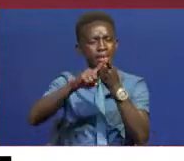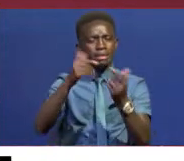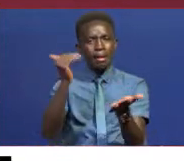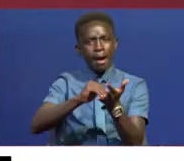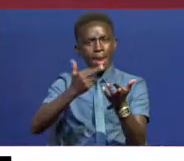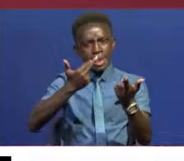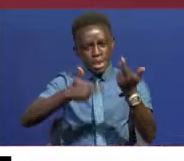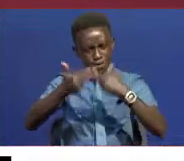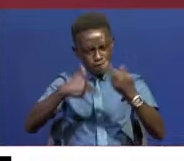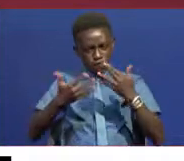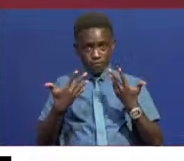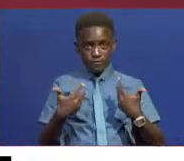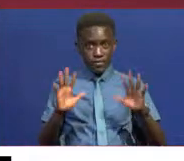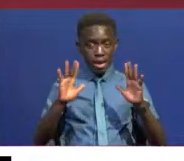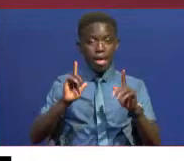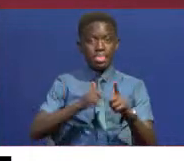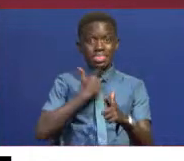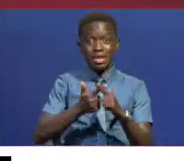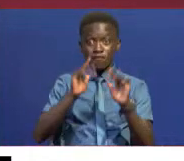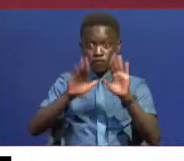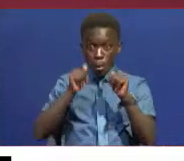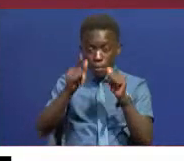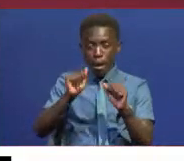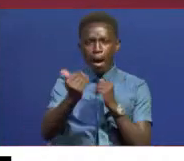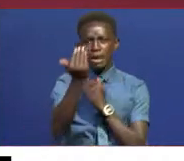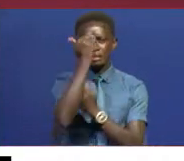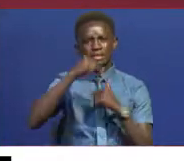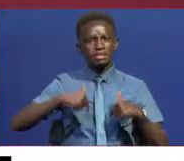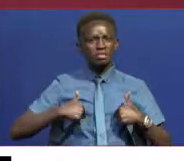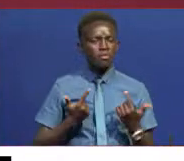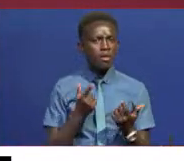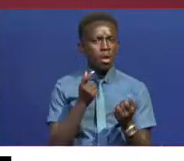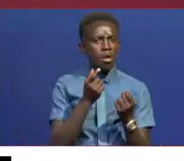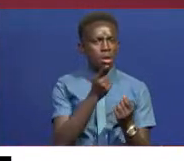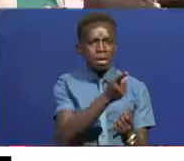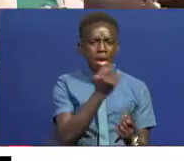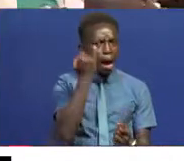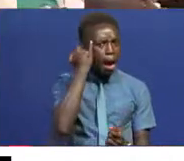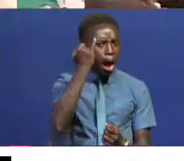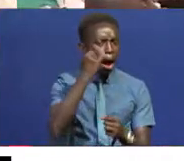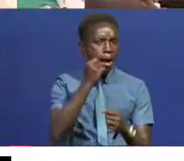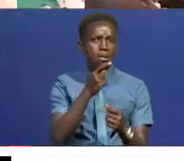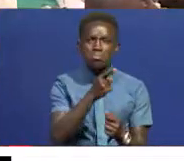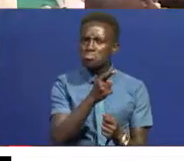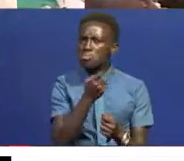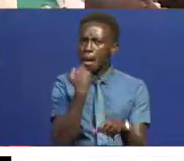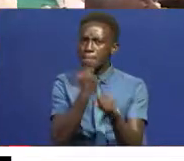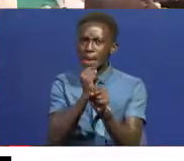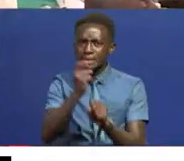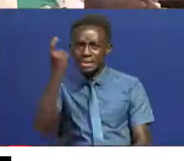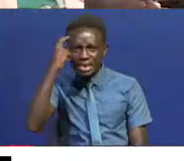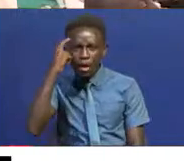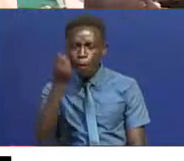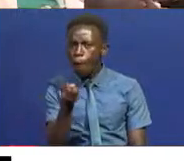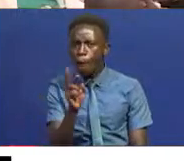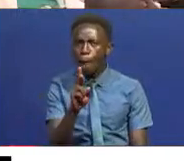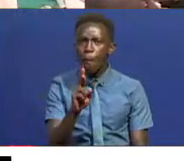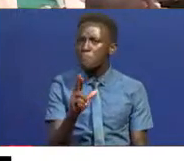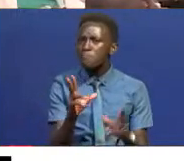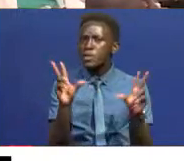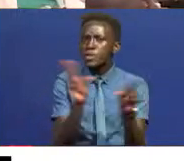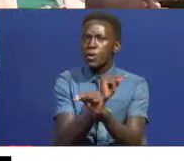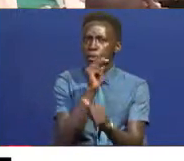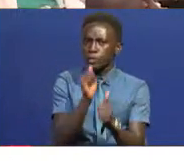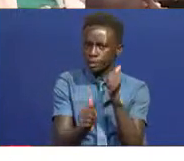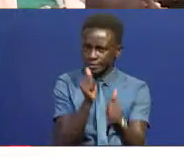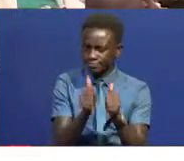so that we can ask ourselves whether those establishments make sense or not. Secondly, my ministry is going to spearhead